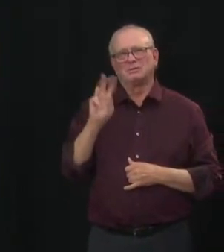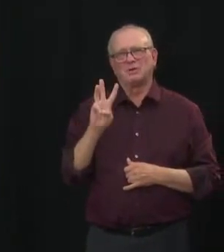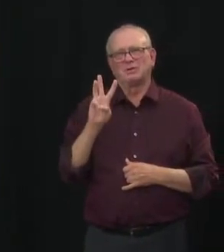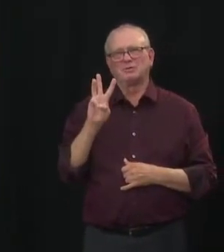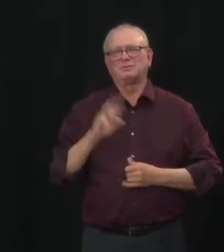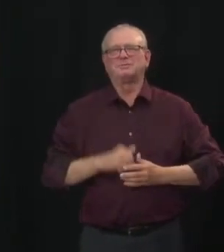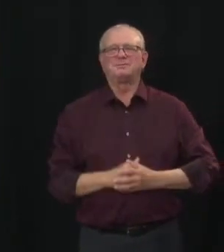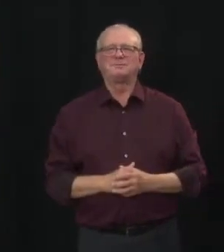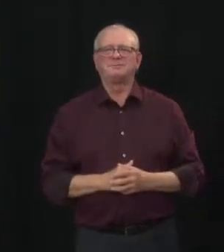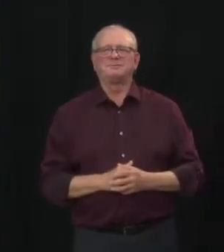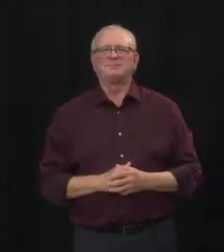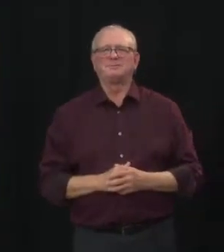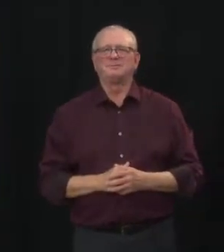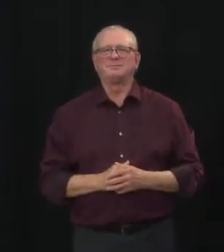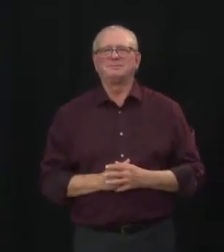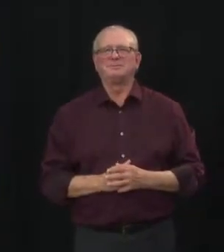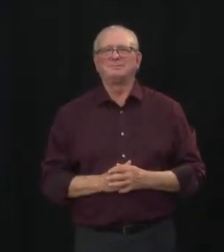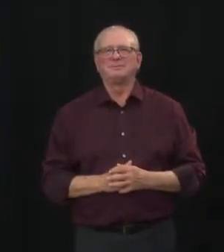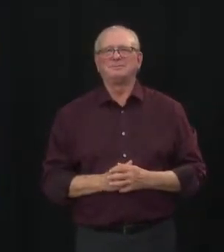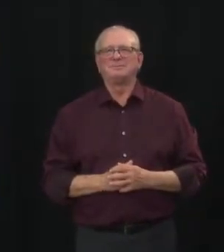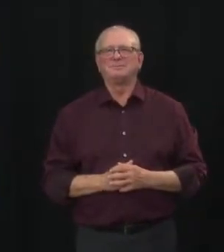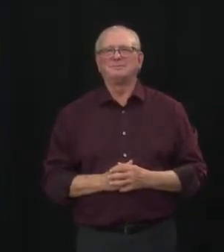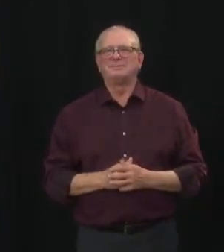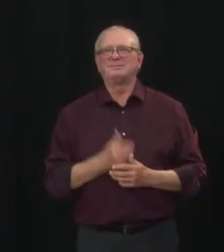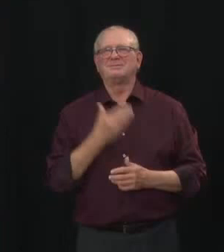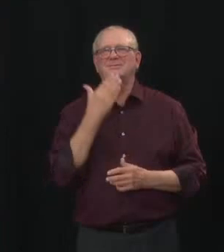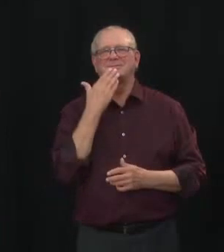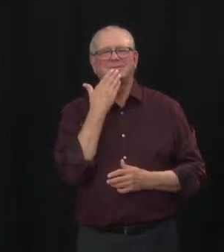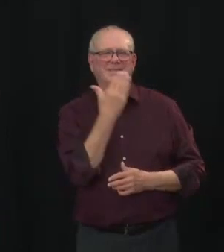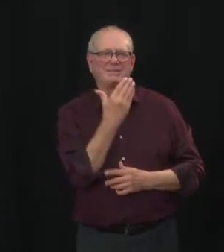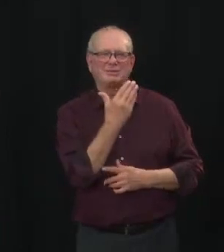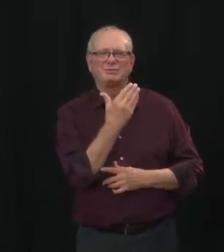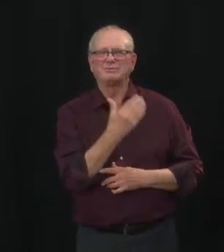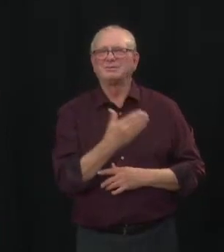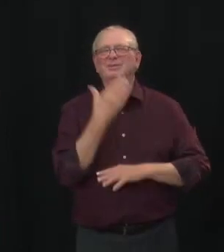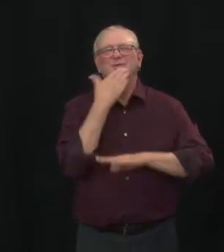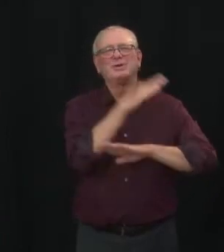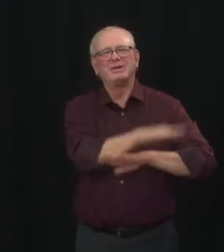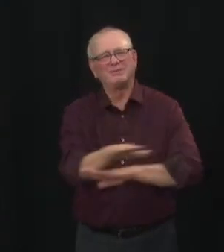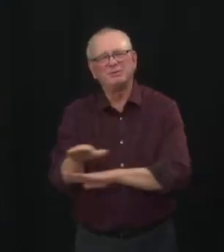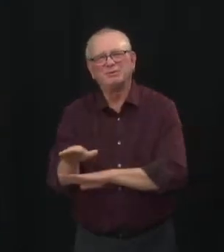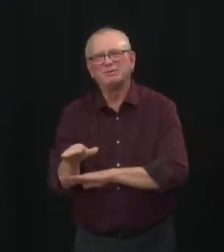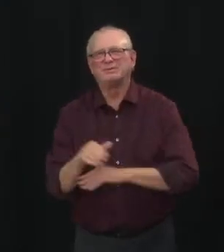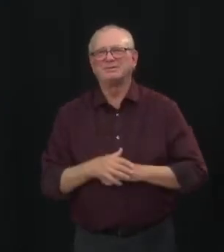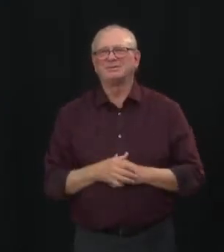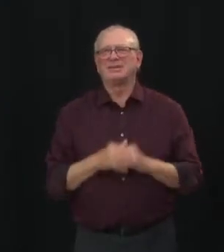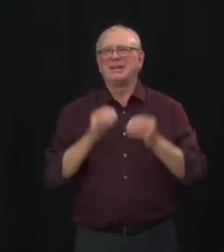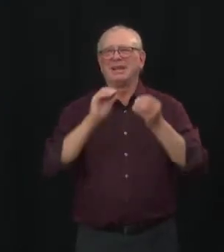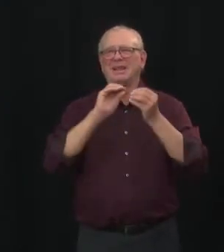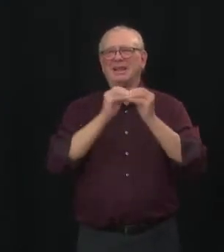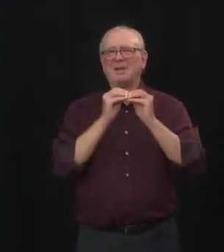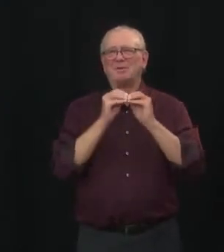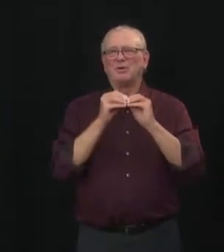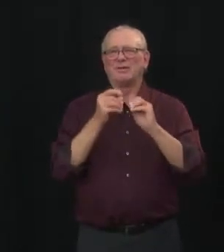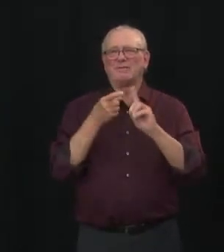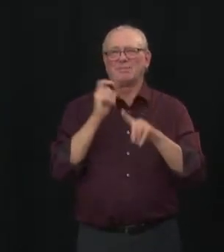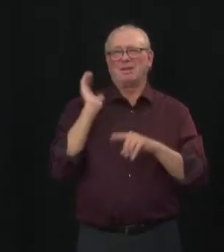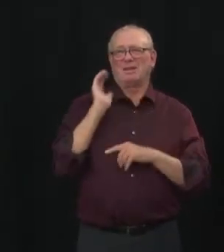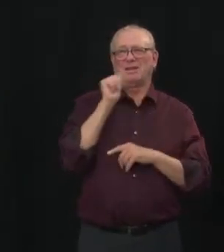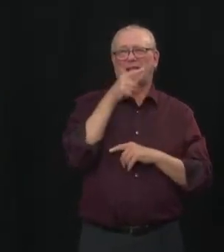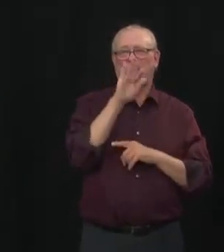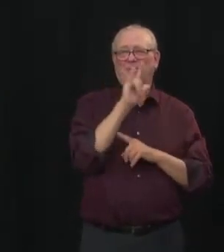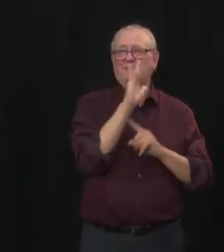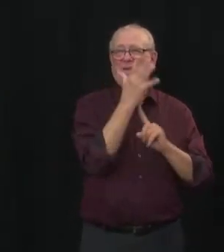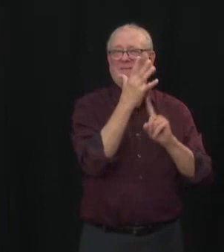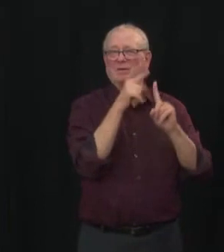good afternoon, everyone. As the Minister mentioned, the numbers we are sharing are from the reporting period Tuesday, April 5th to Monday,